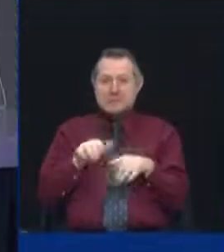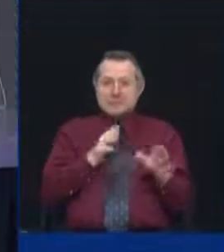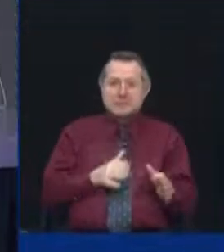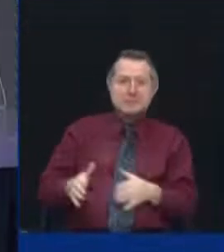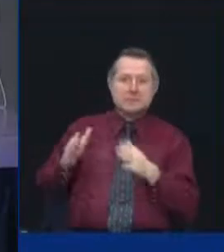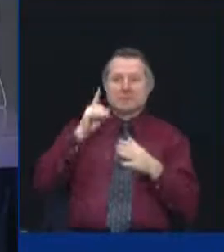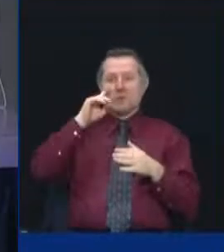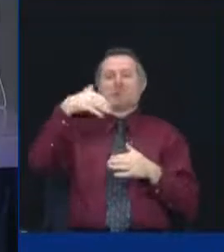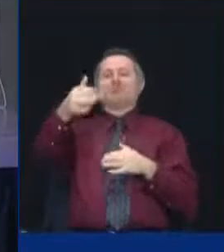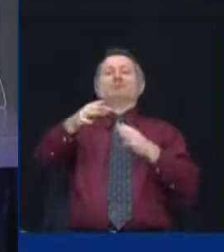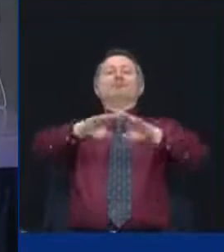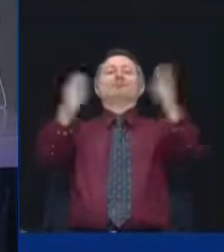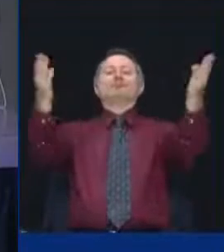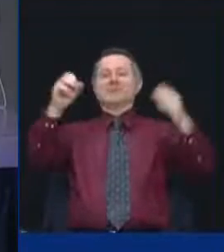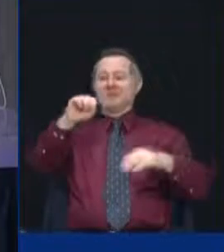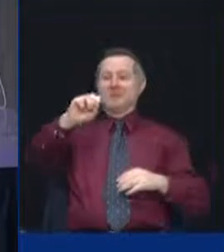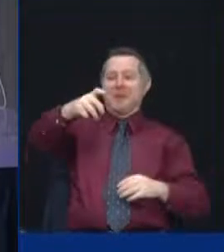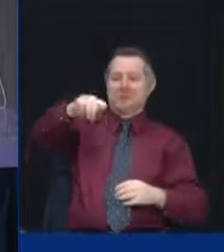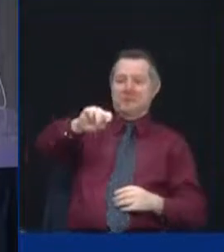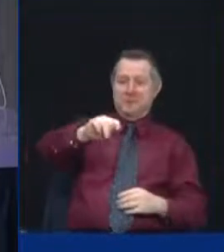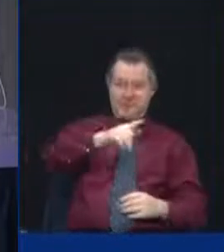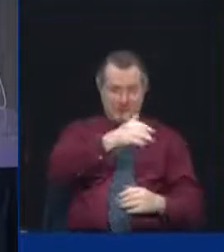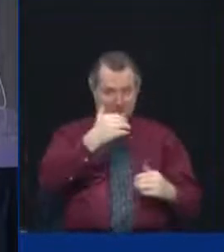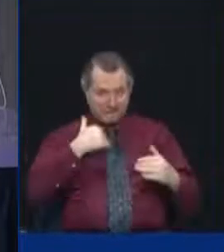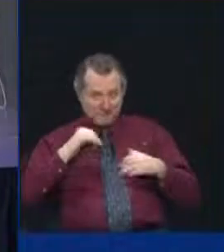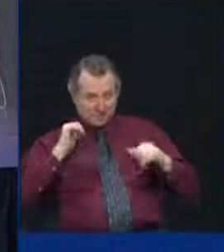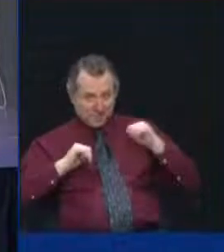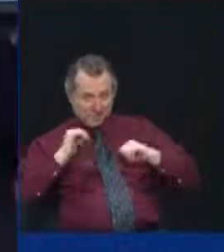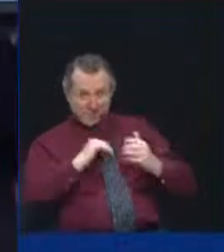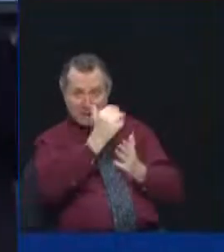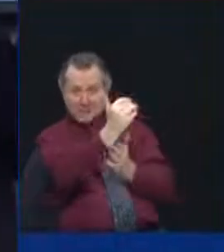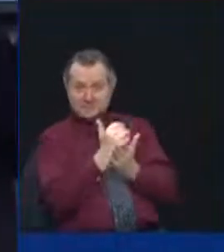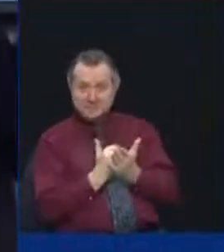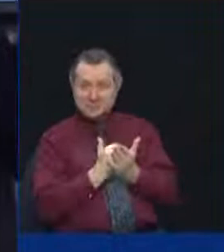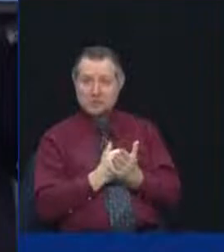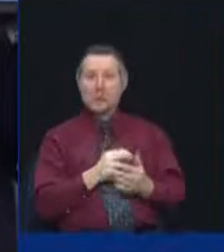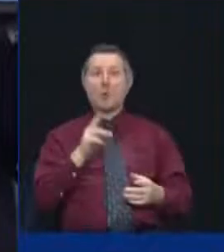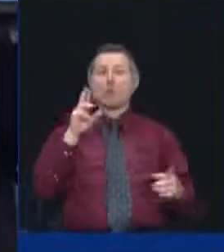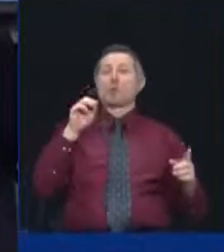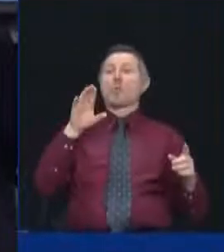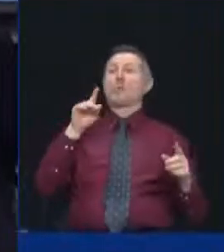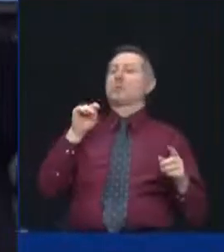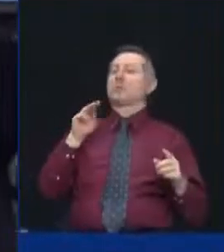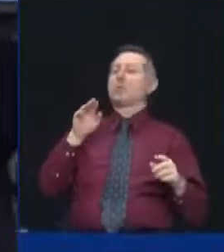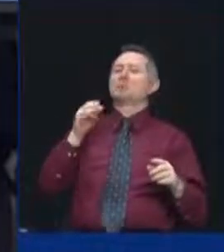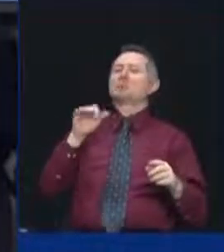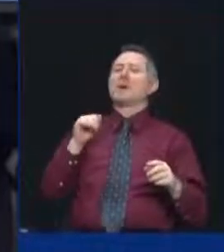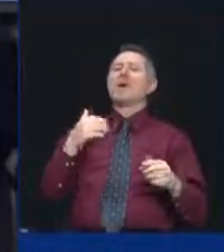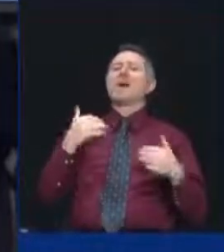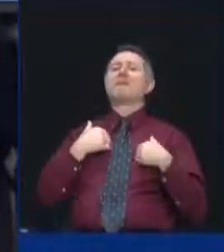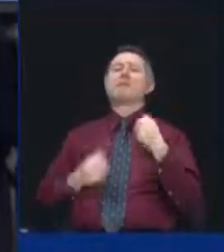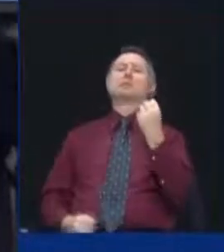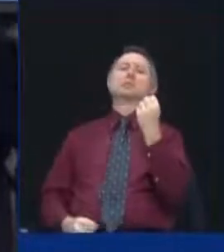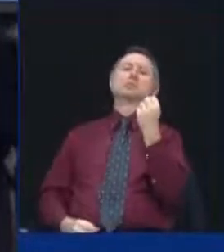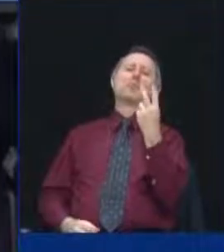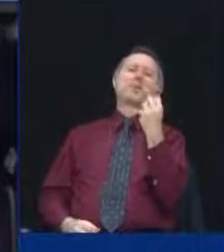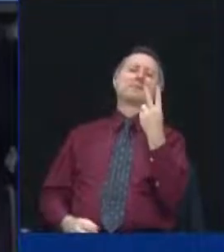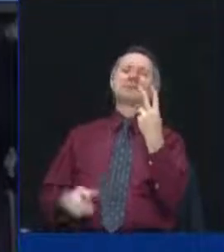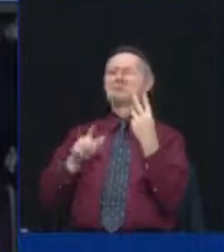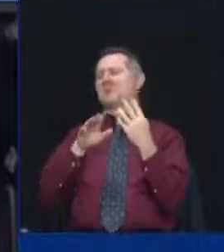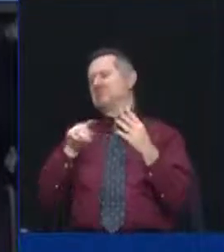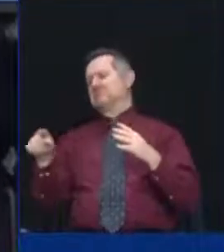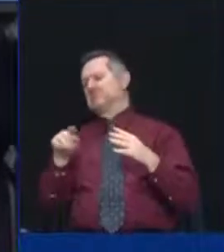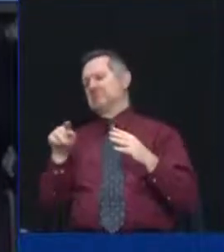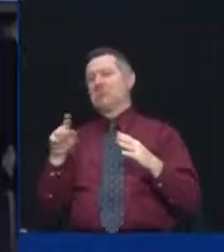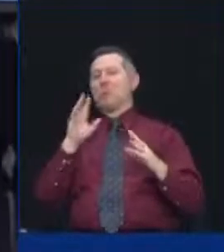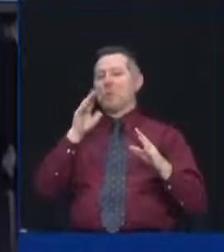list of the plays themselves. There are dozens of them that are going on. It's going to be on a rolling basis, so not everyone is going to go on